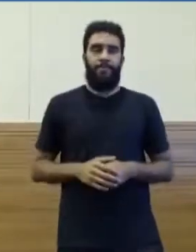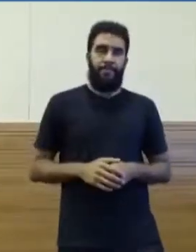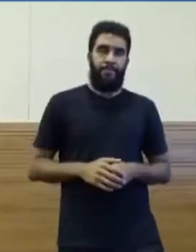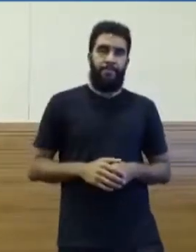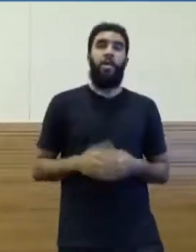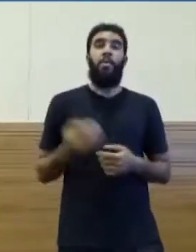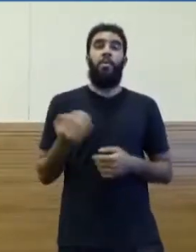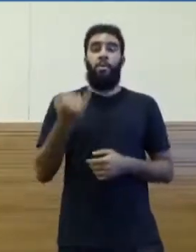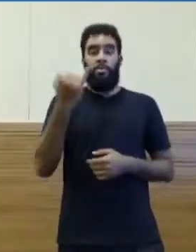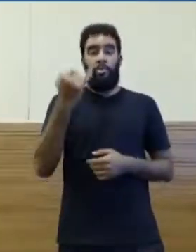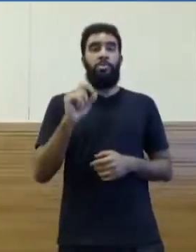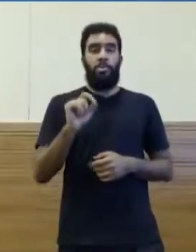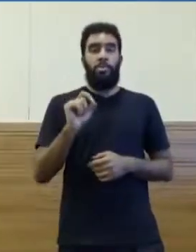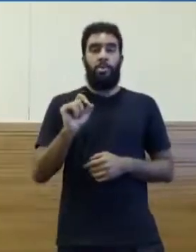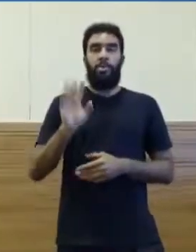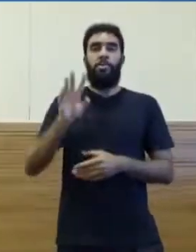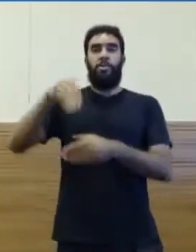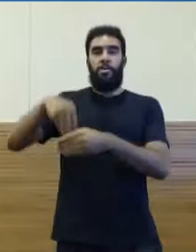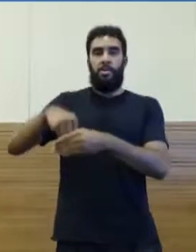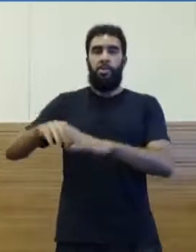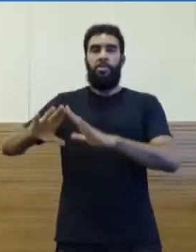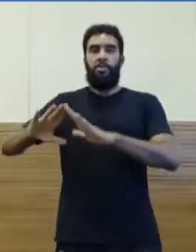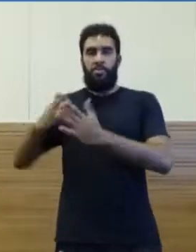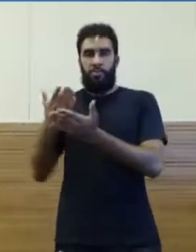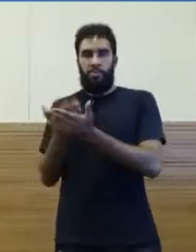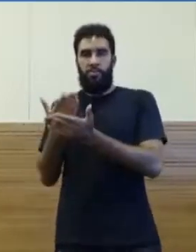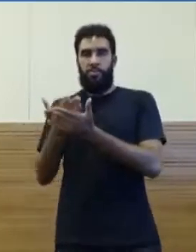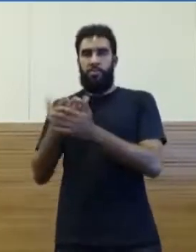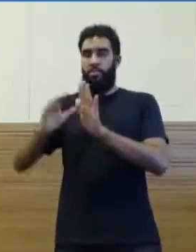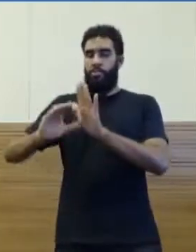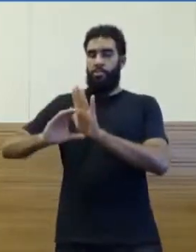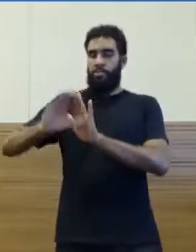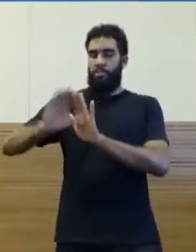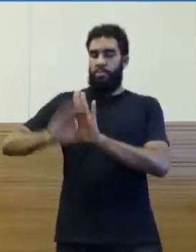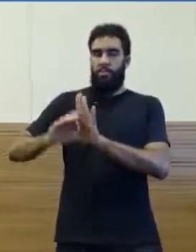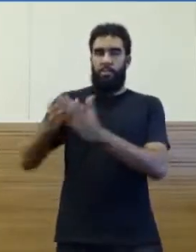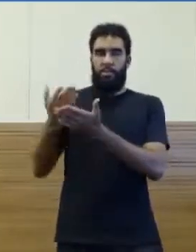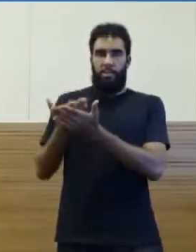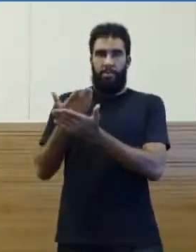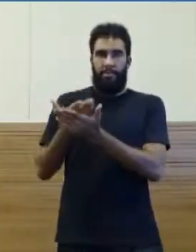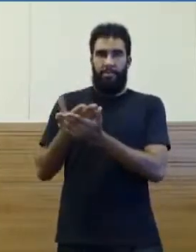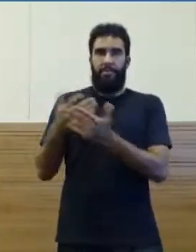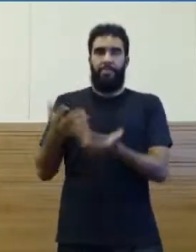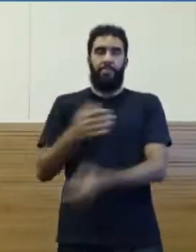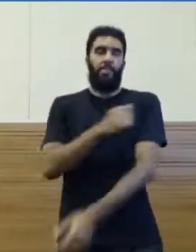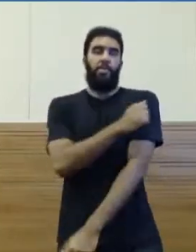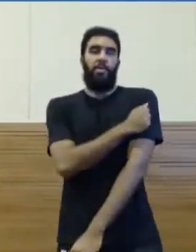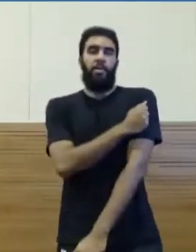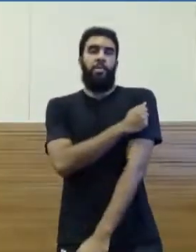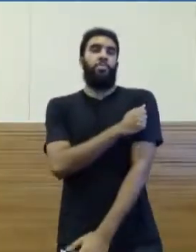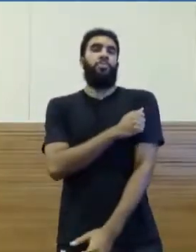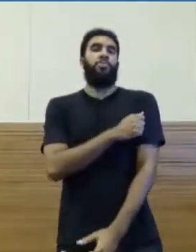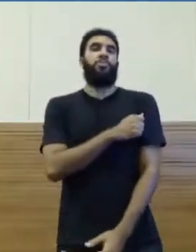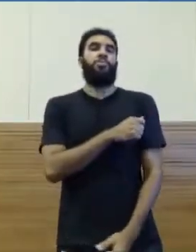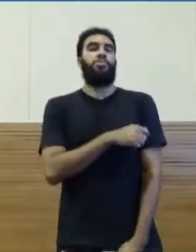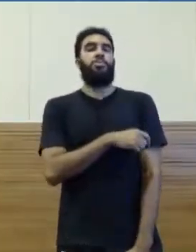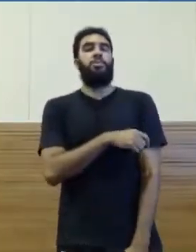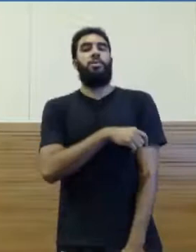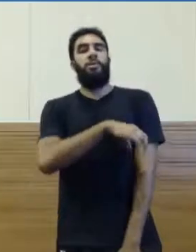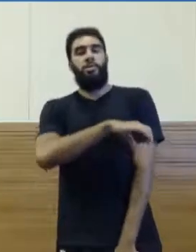now is that these dietary guidelines be in the school curriculum, so all students, all the